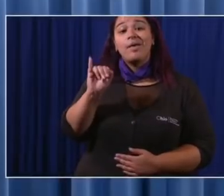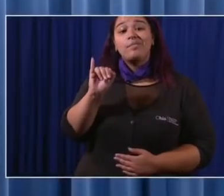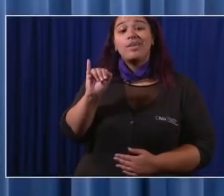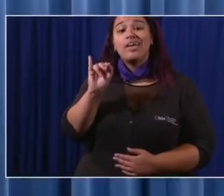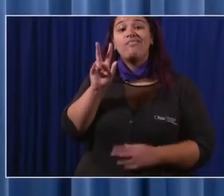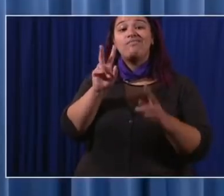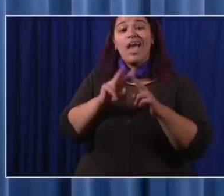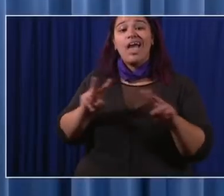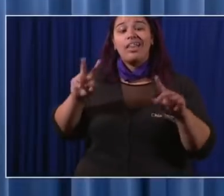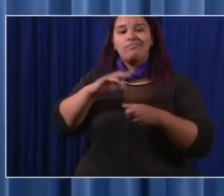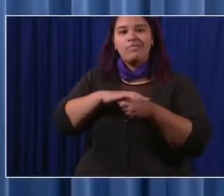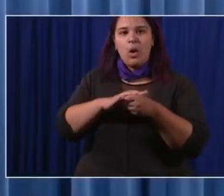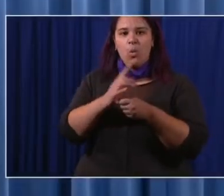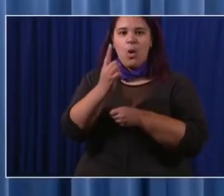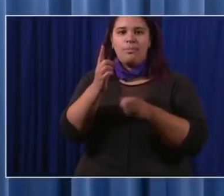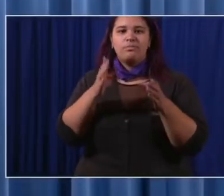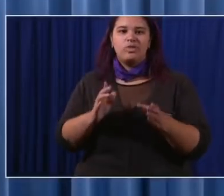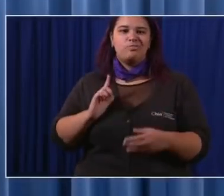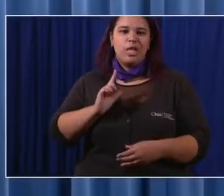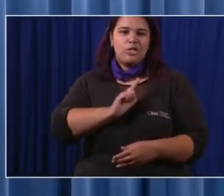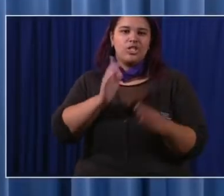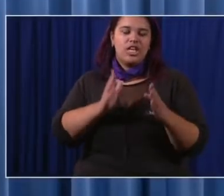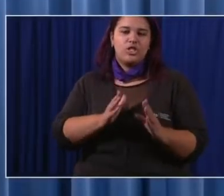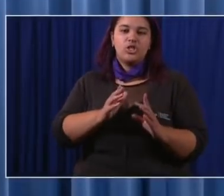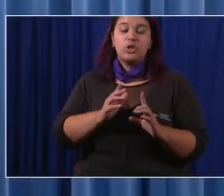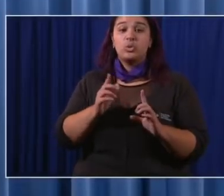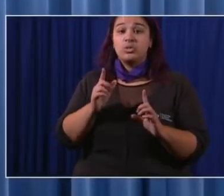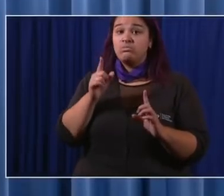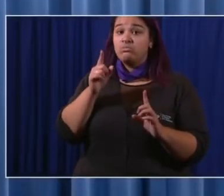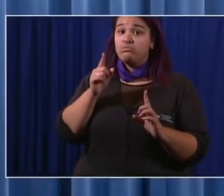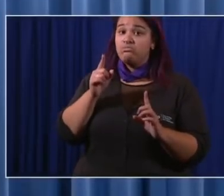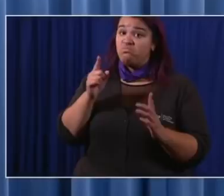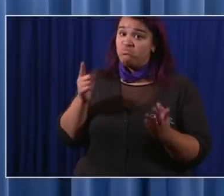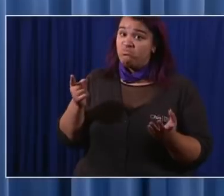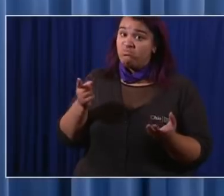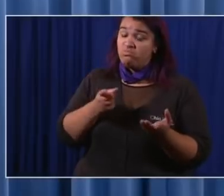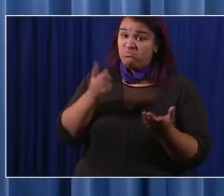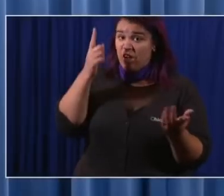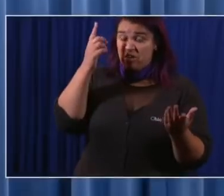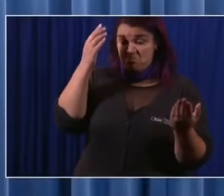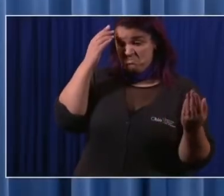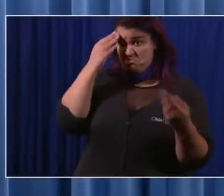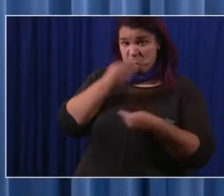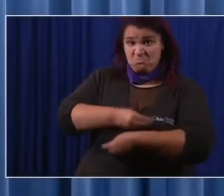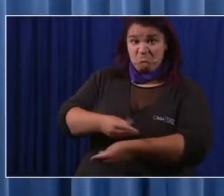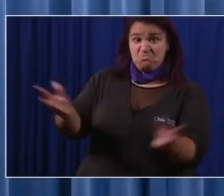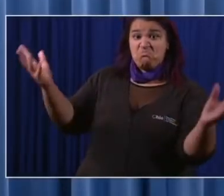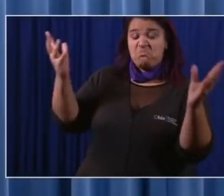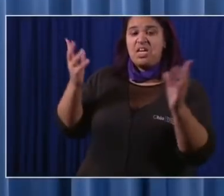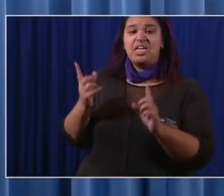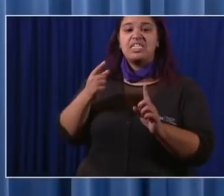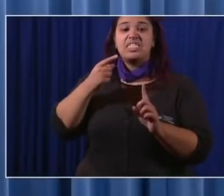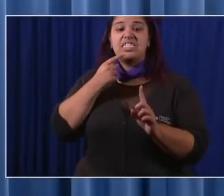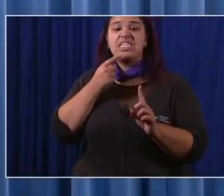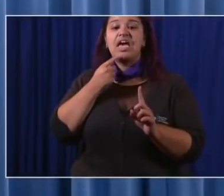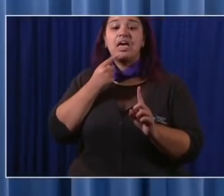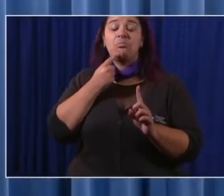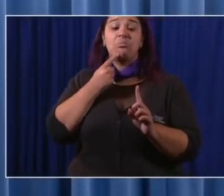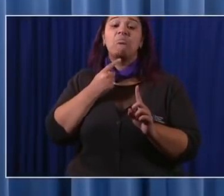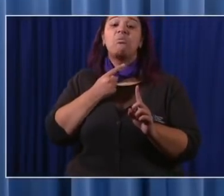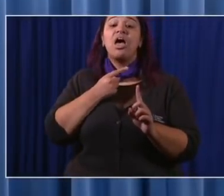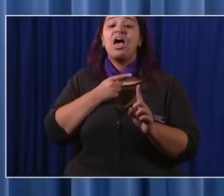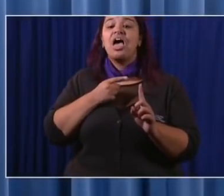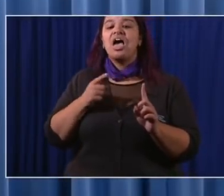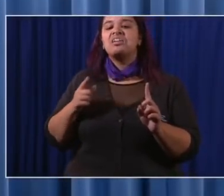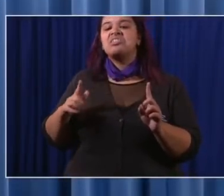is not just questioning, but floating multiple theories about what really is behind the data that you've been talking about for the last